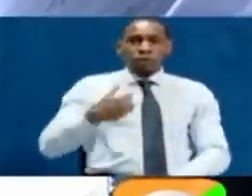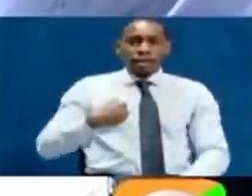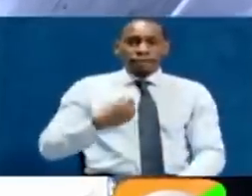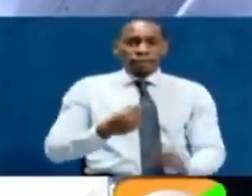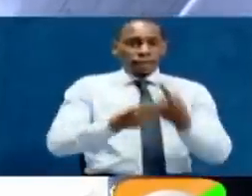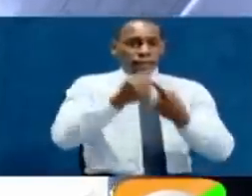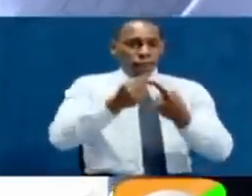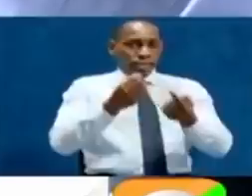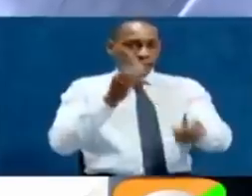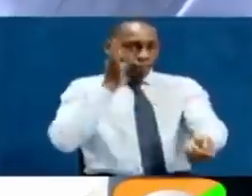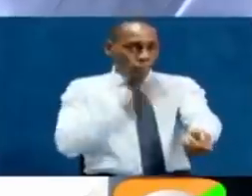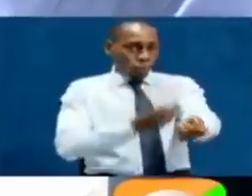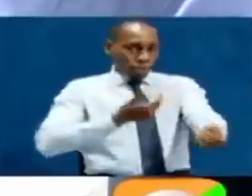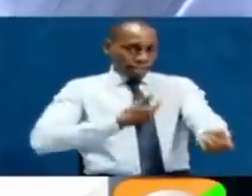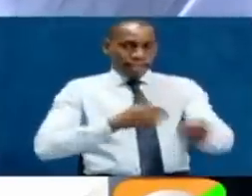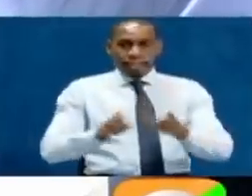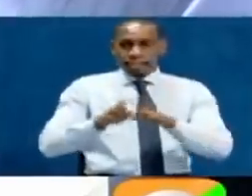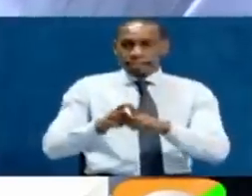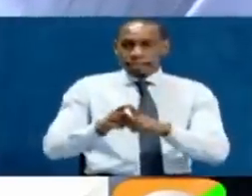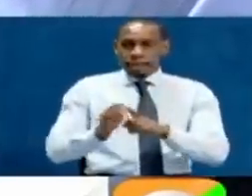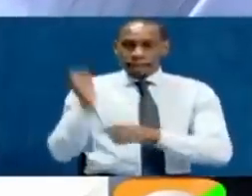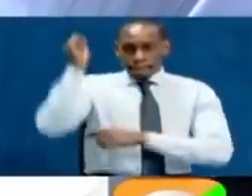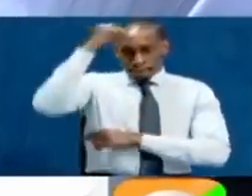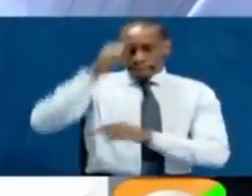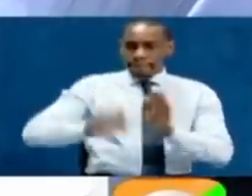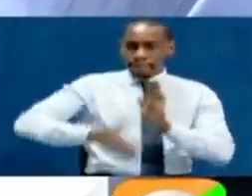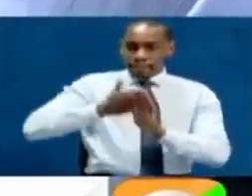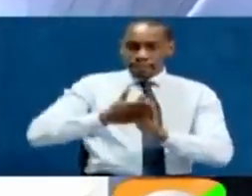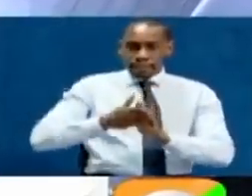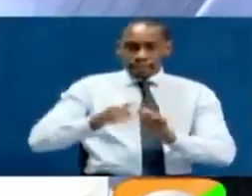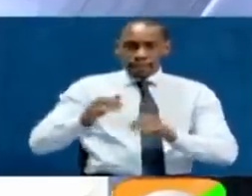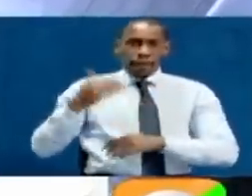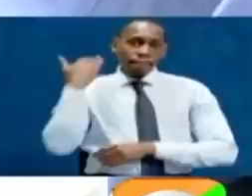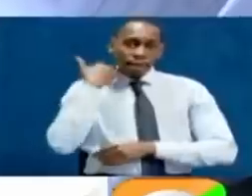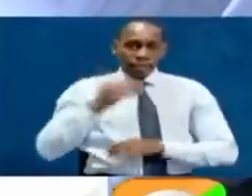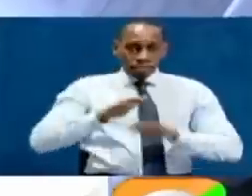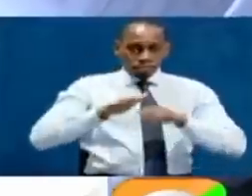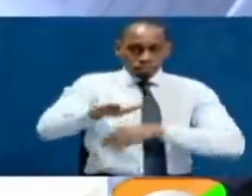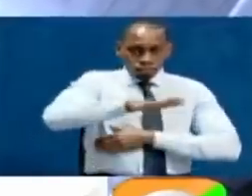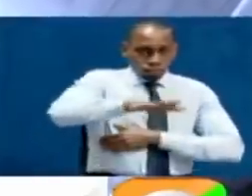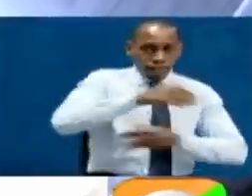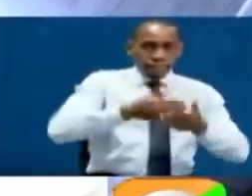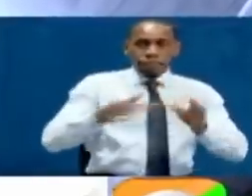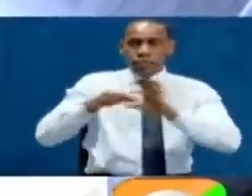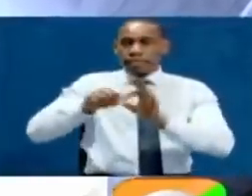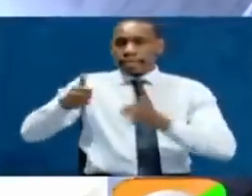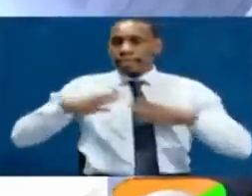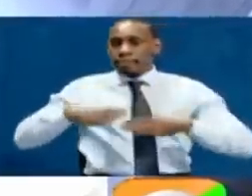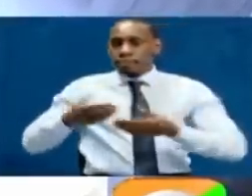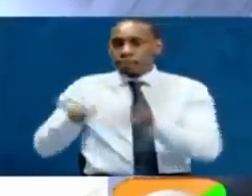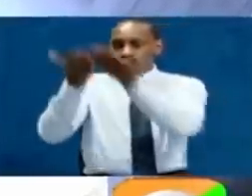wound on his chest. Ouko then appears to grab a bed cover on the floor, wipes blood stains before joining the rest inside the